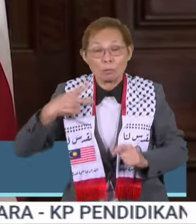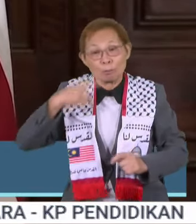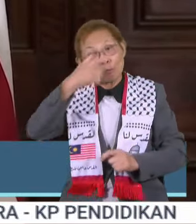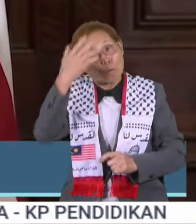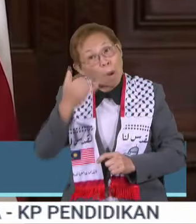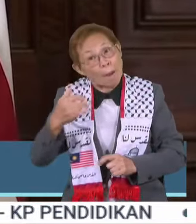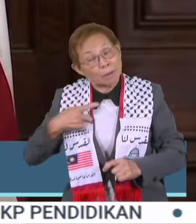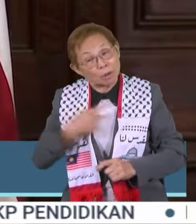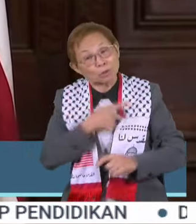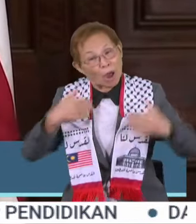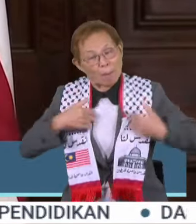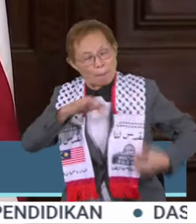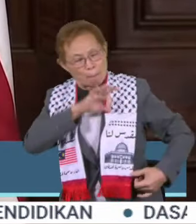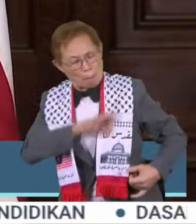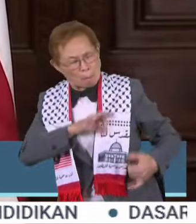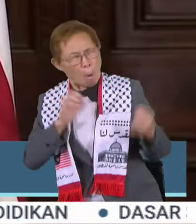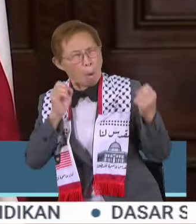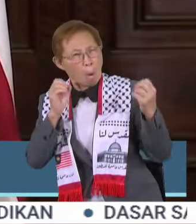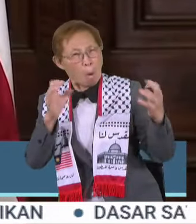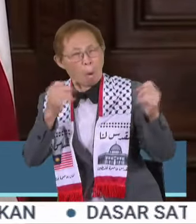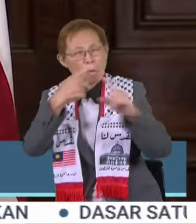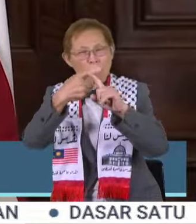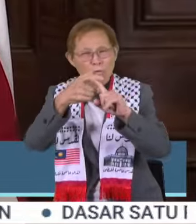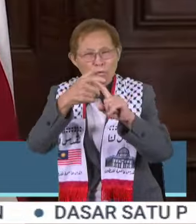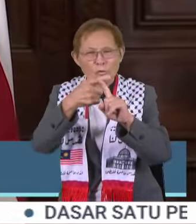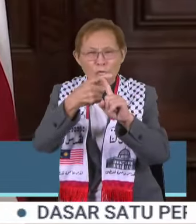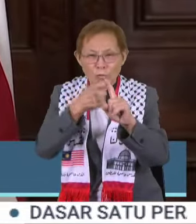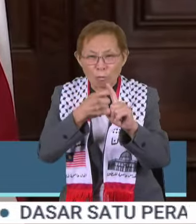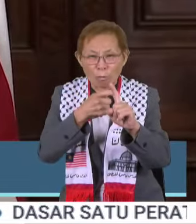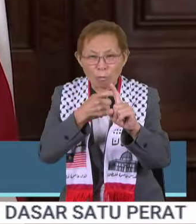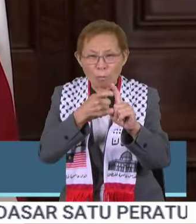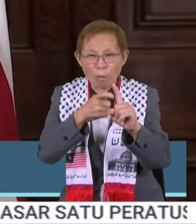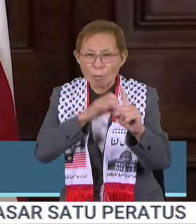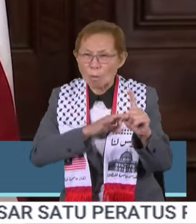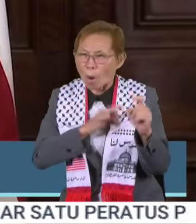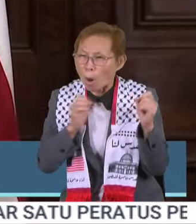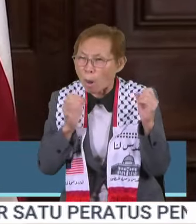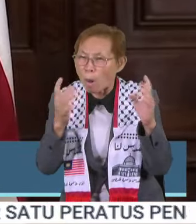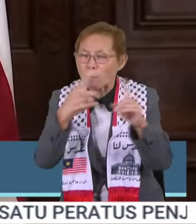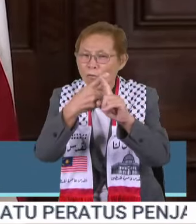have benefited immensely from our